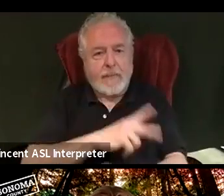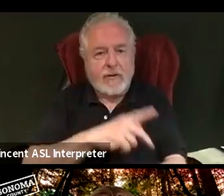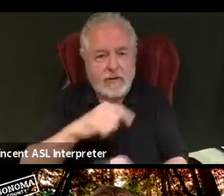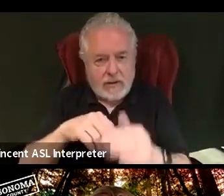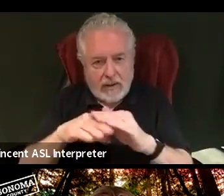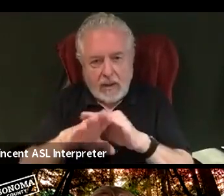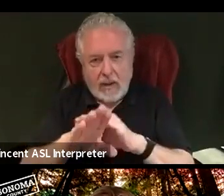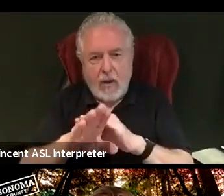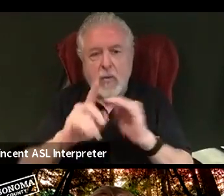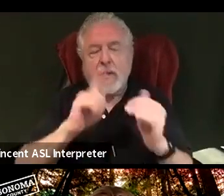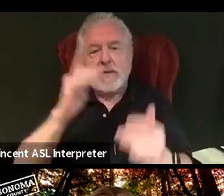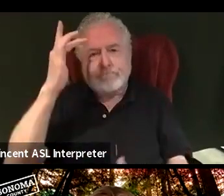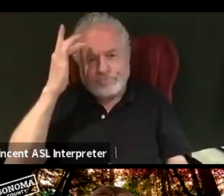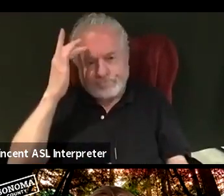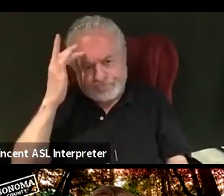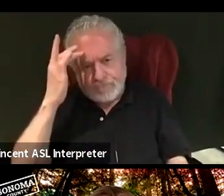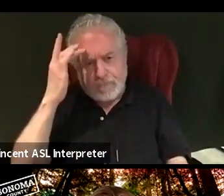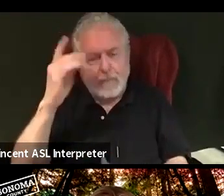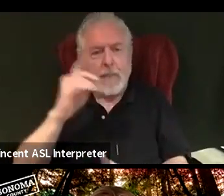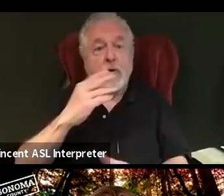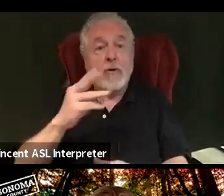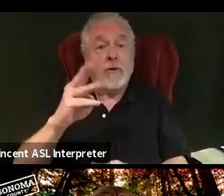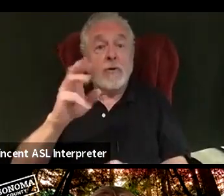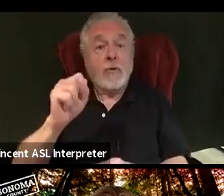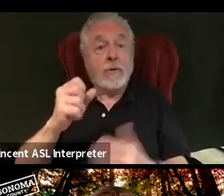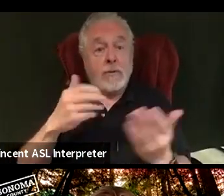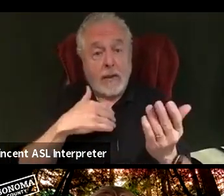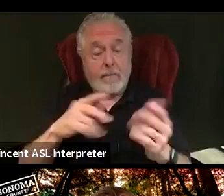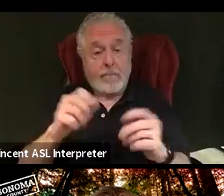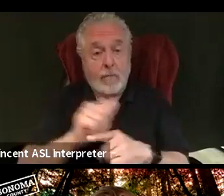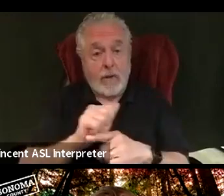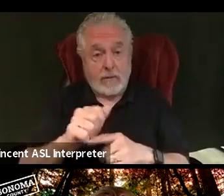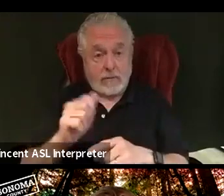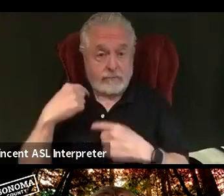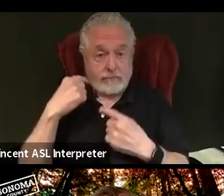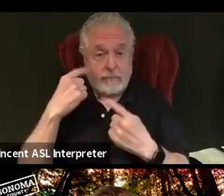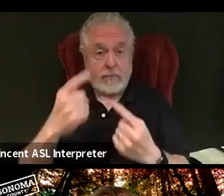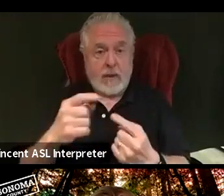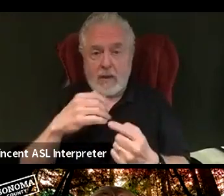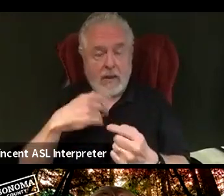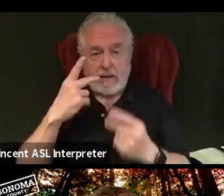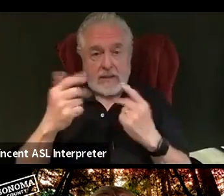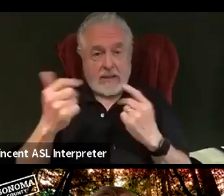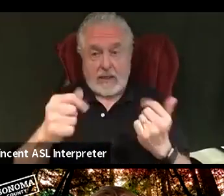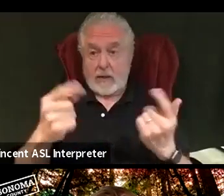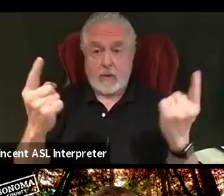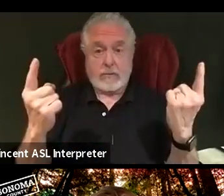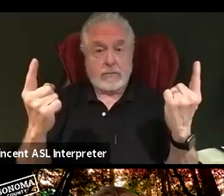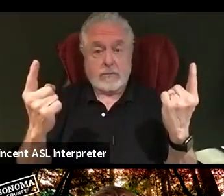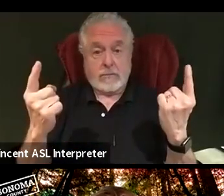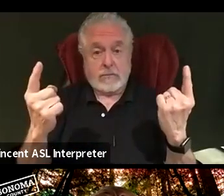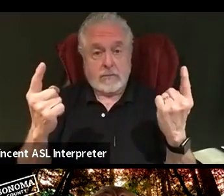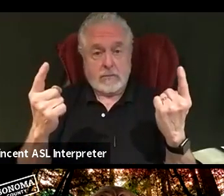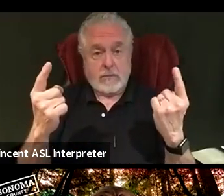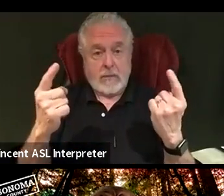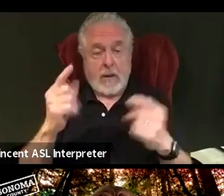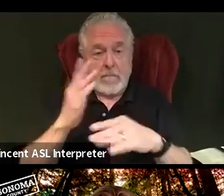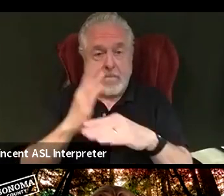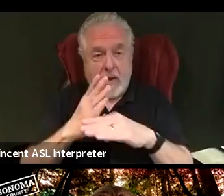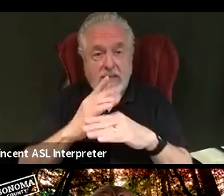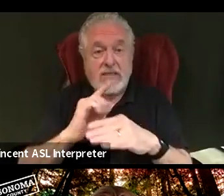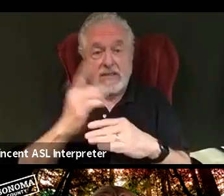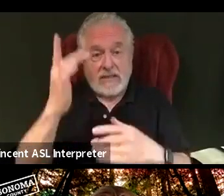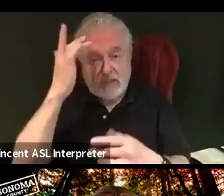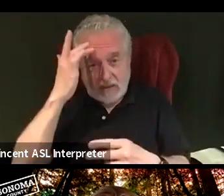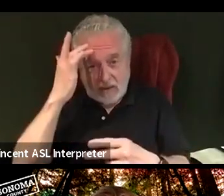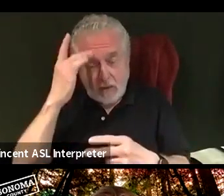in pretty ill. The good news is, in my practice so far, I have not seen anyone who's been moderate or seriously